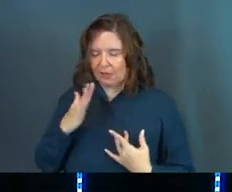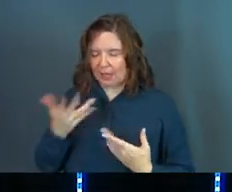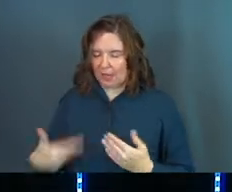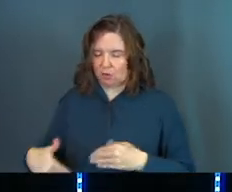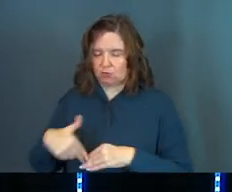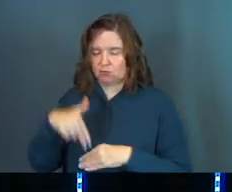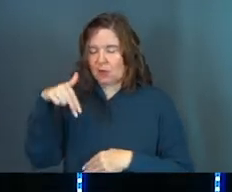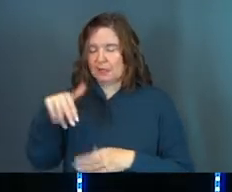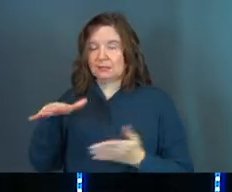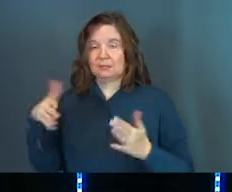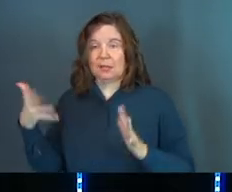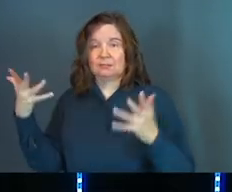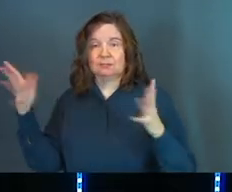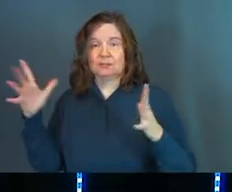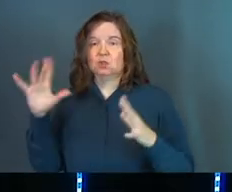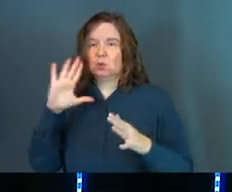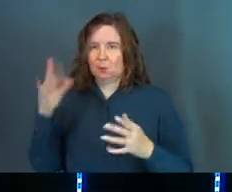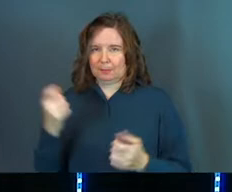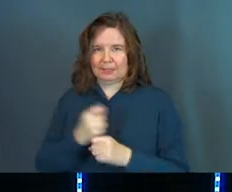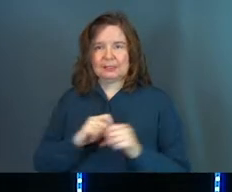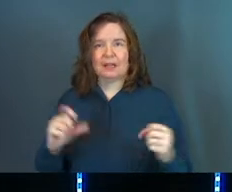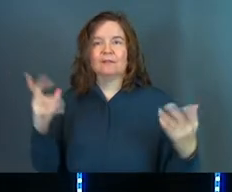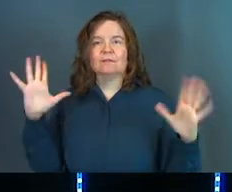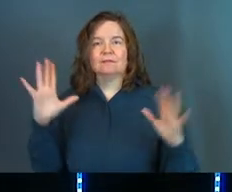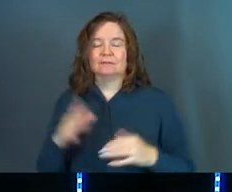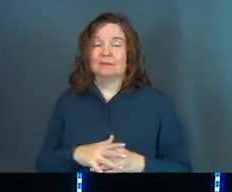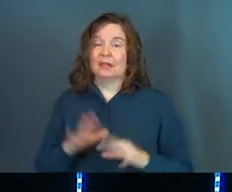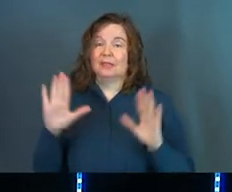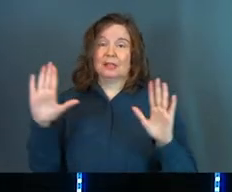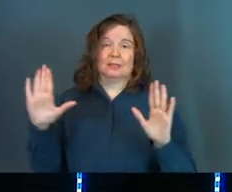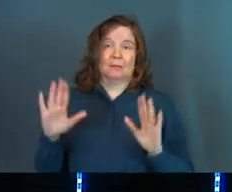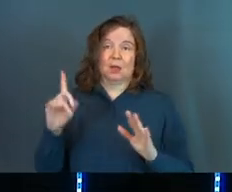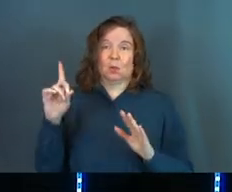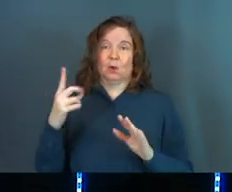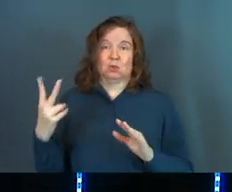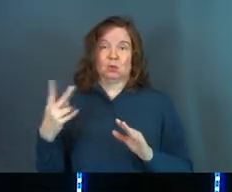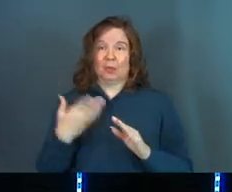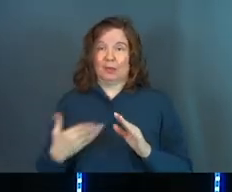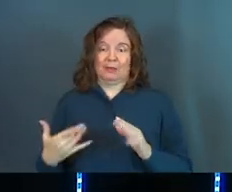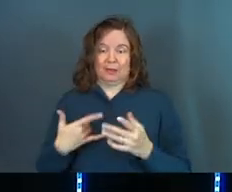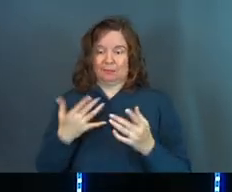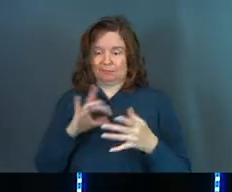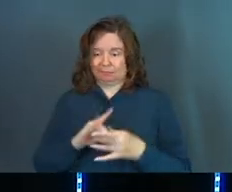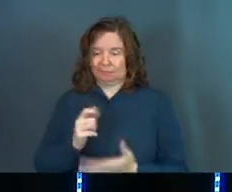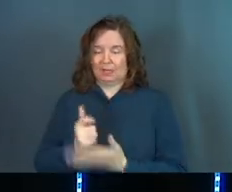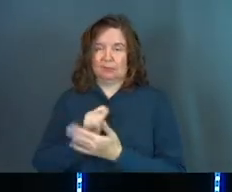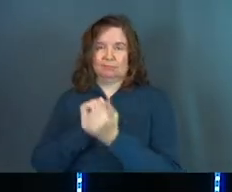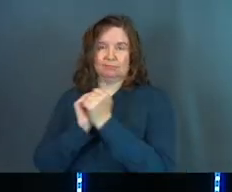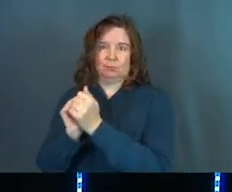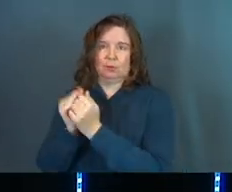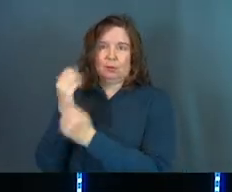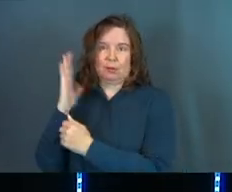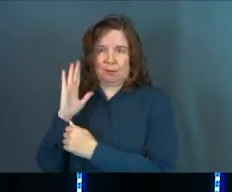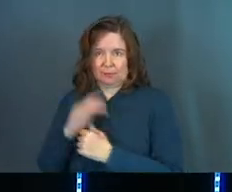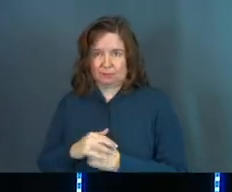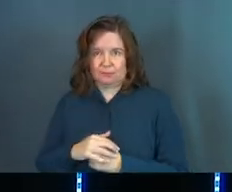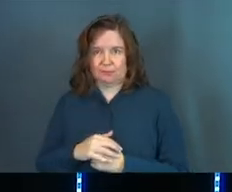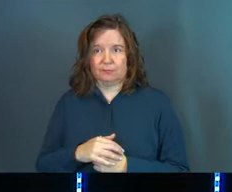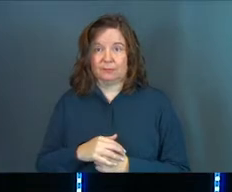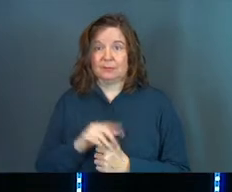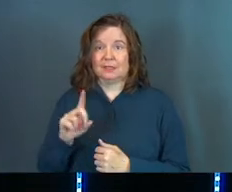him from the dead, then you will be saved. It's this amazing 1-2 punch that helps you get there with God.